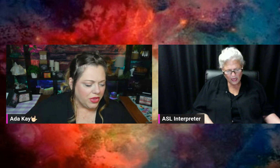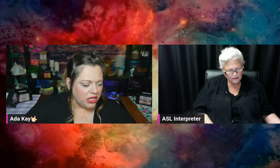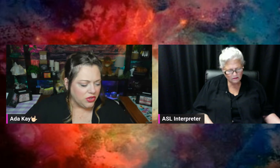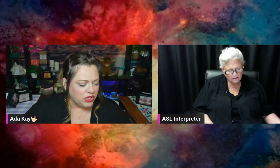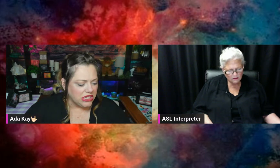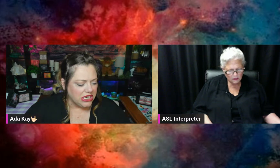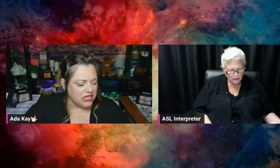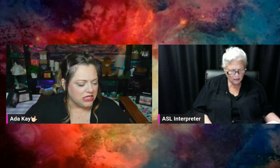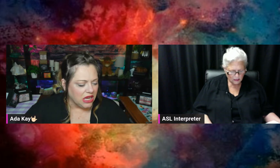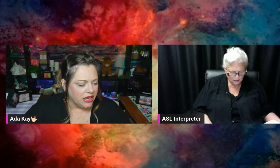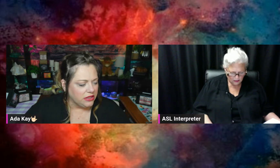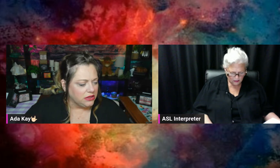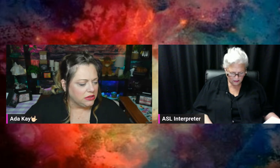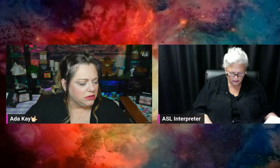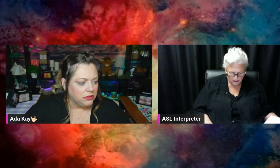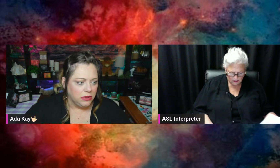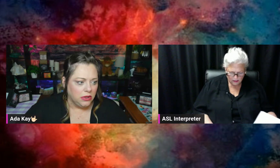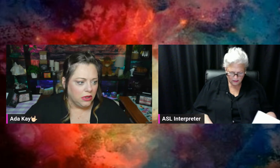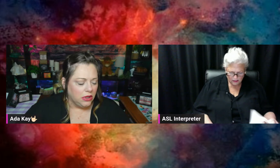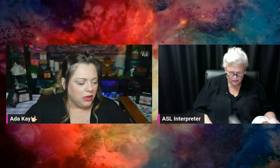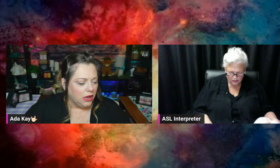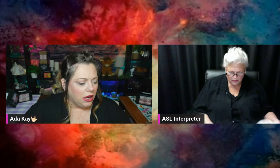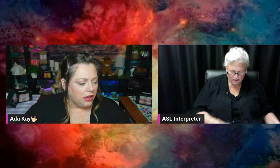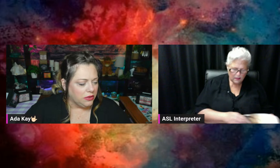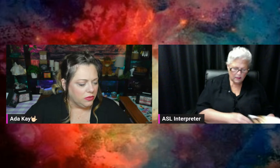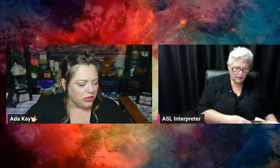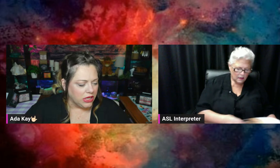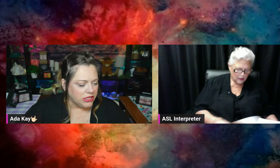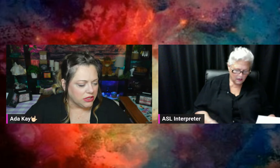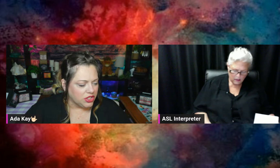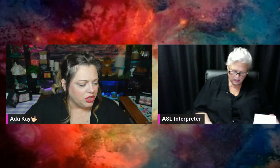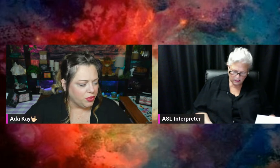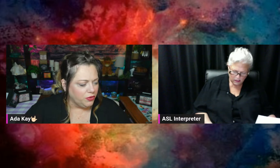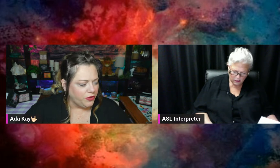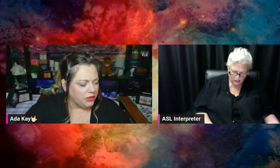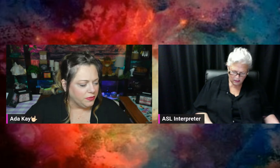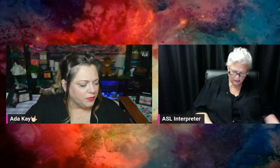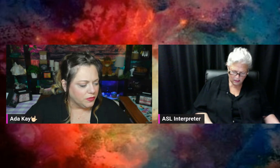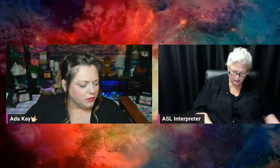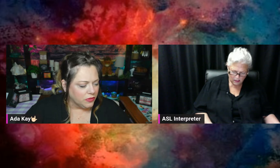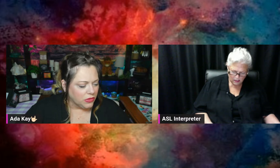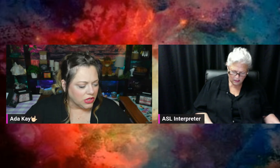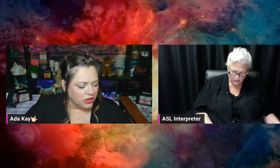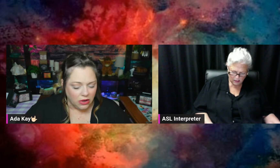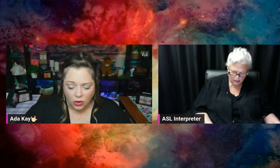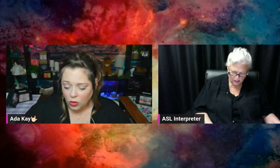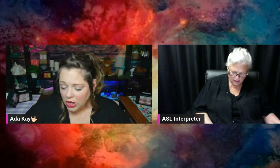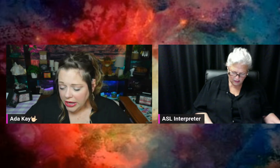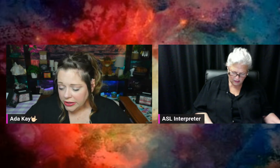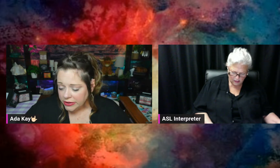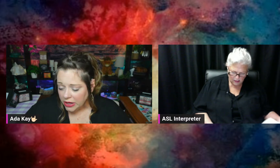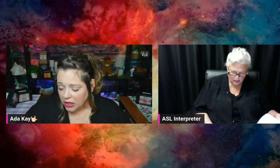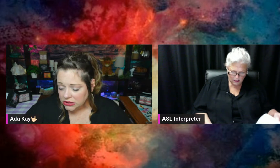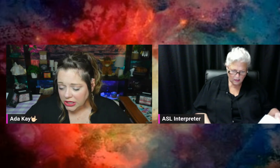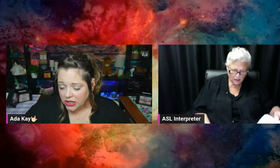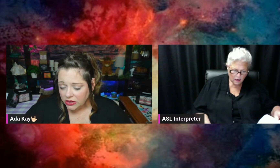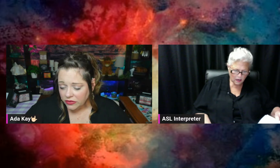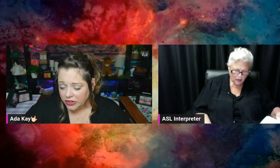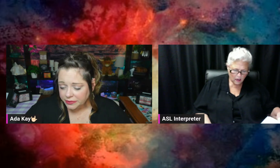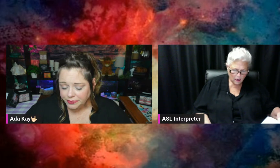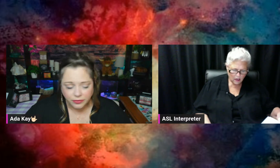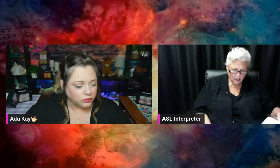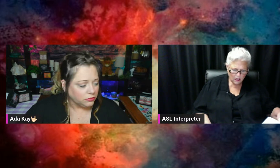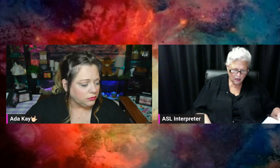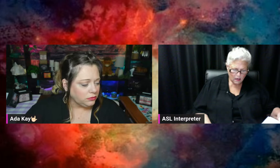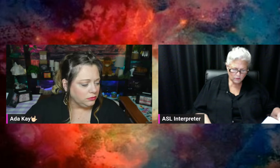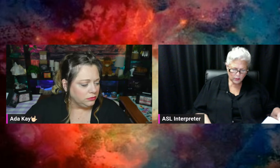Oh, thank you, Sneaky Side. I didn't realize it. She proofed it. Okay, I'll take care of